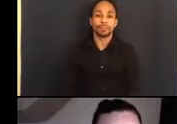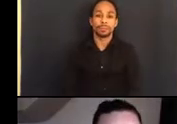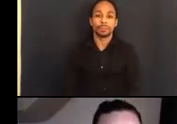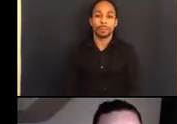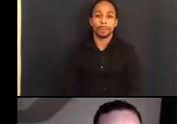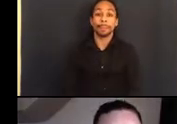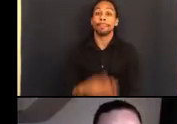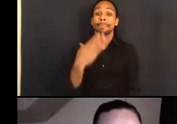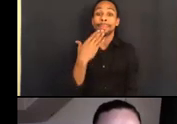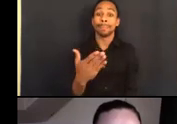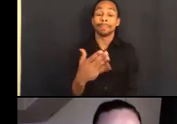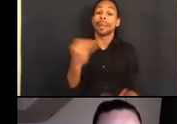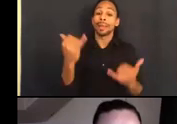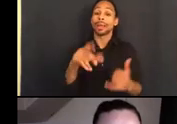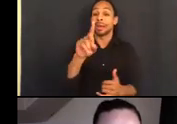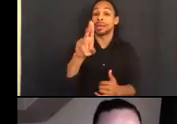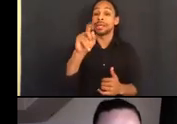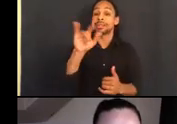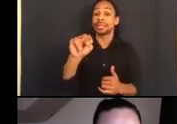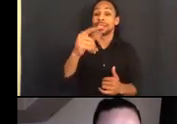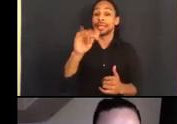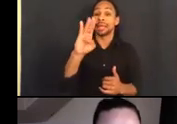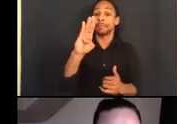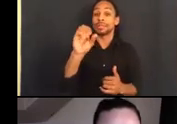Thank you. And next we have Dustin Gibson.